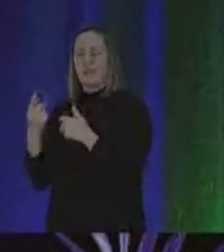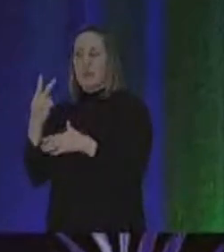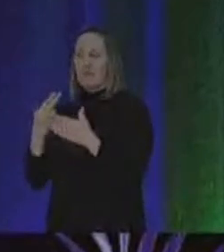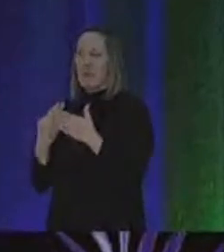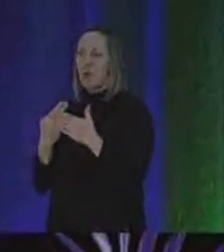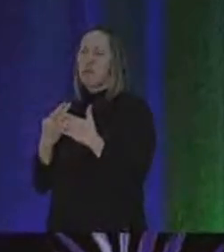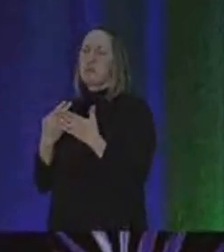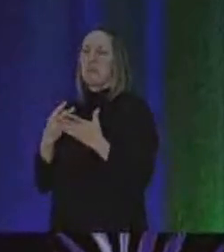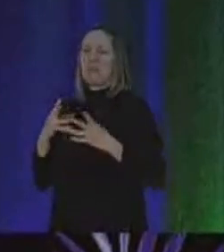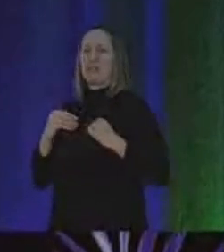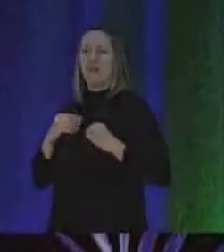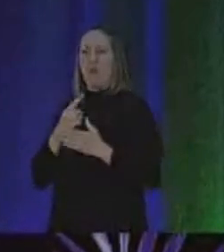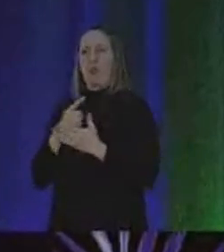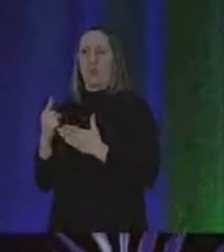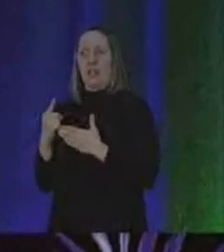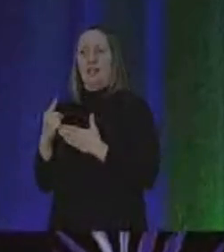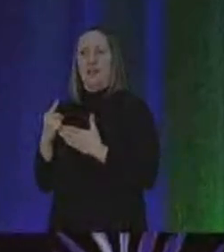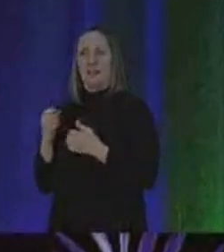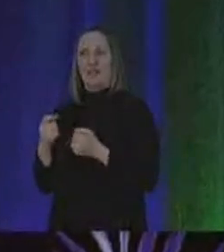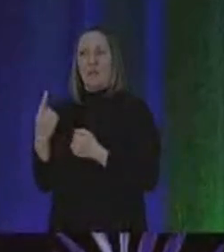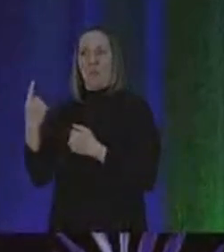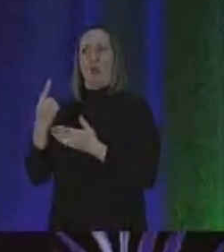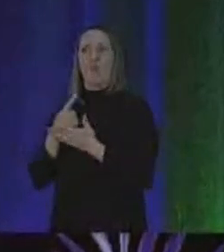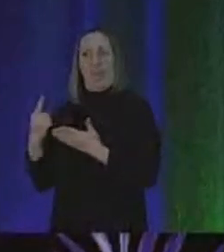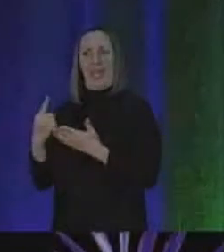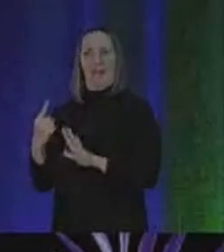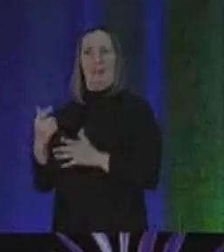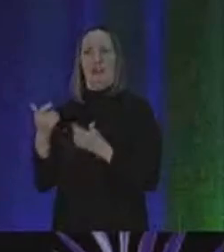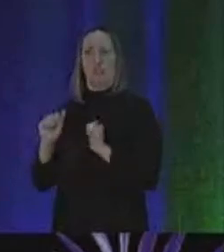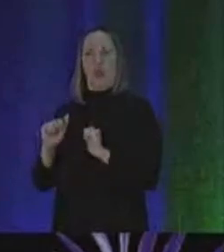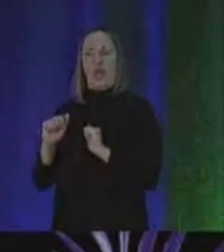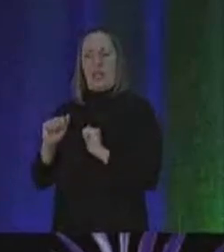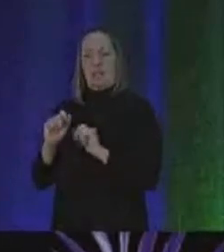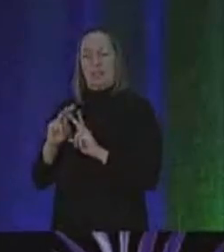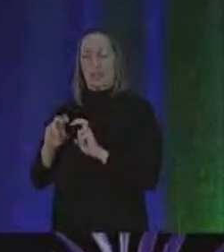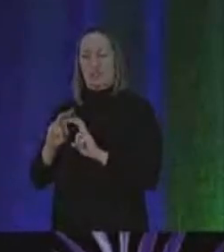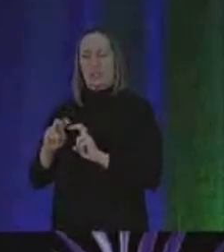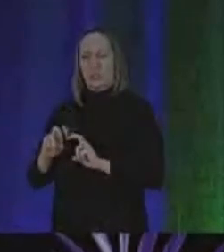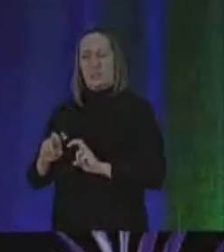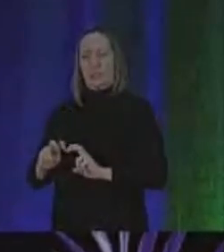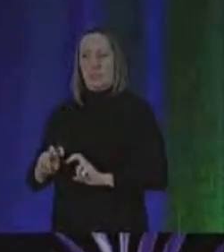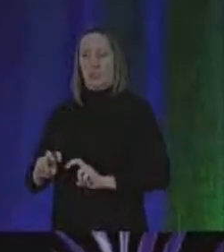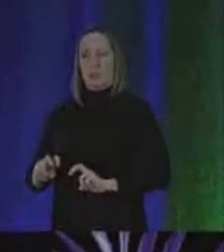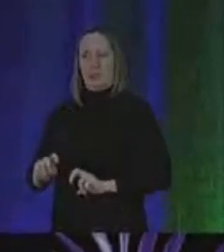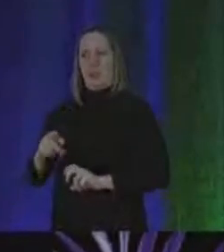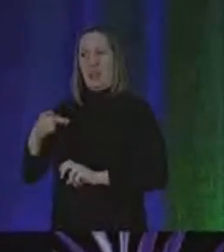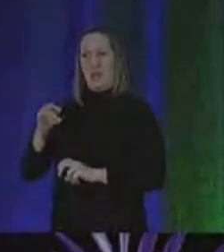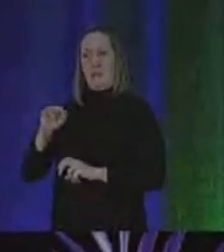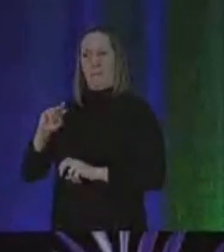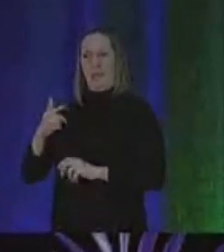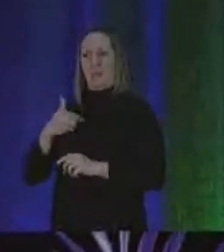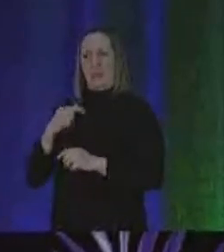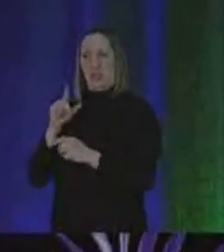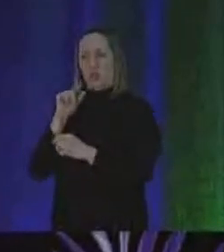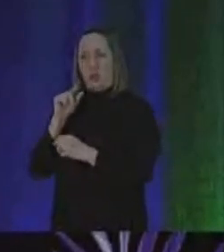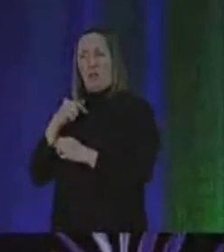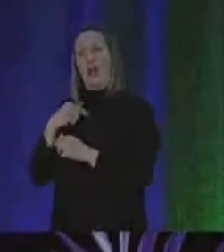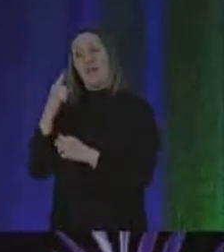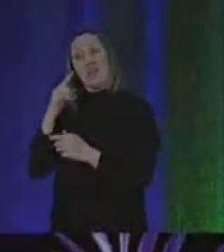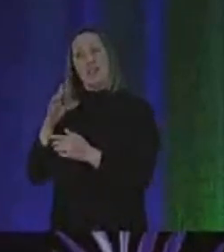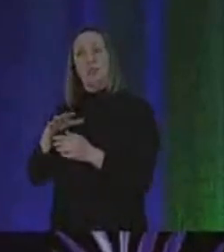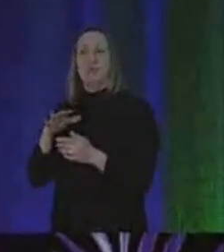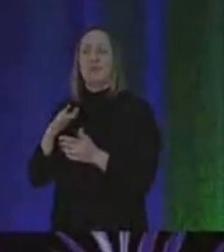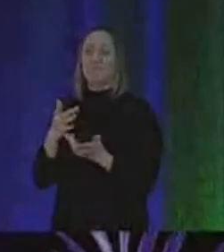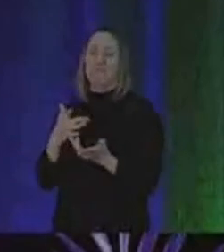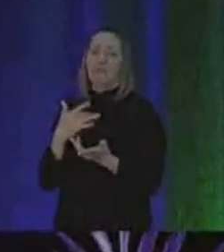week. Give it a week, delve into it, get into the weeds, ping me on Twitter, all of that good stuff. I think you'll find that it's not so